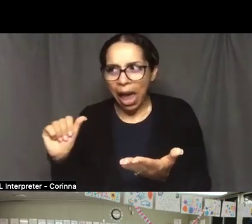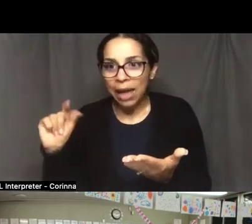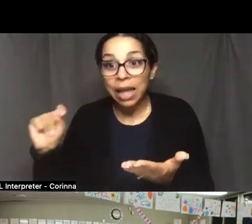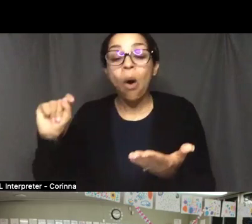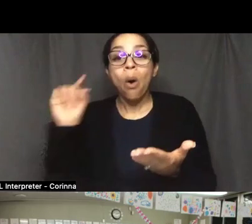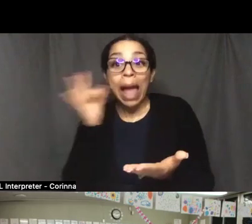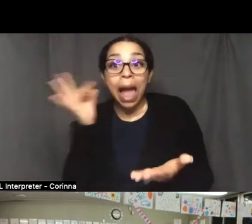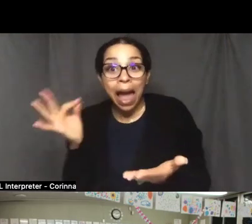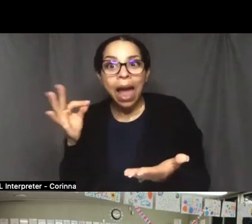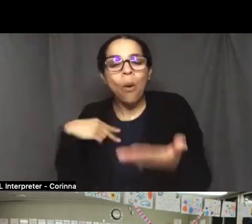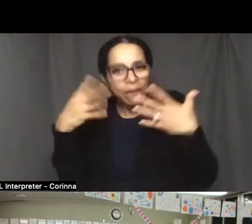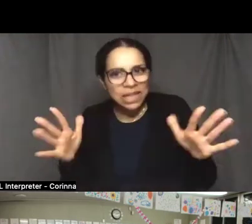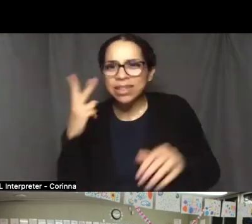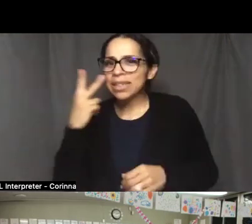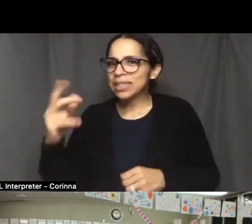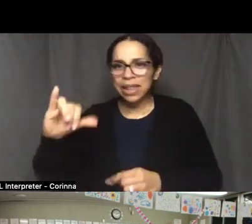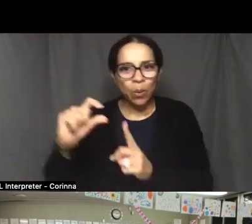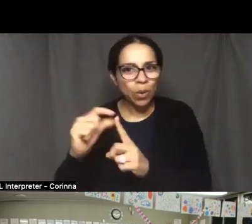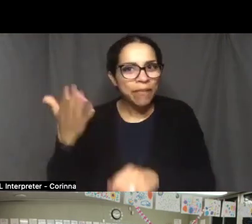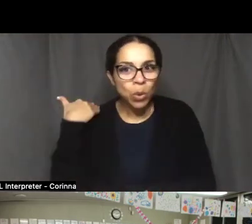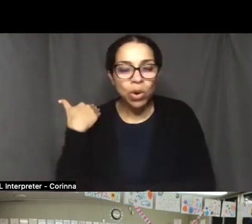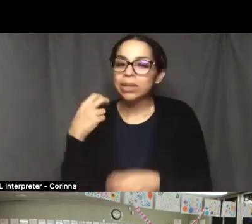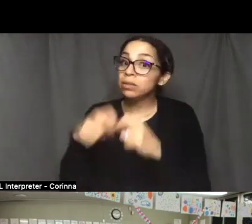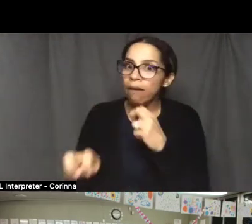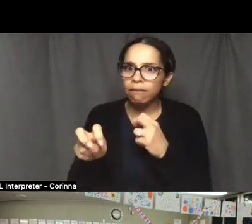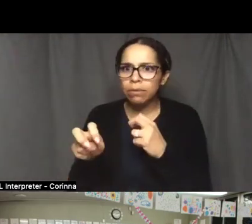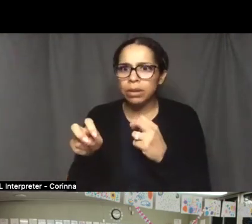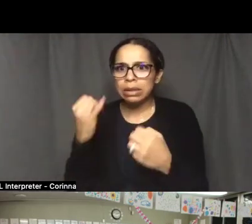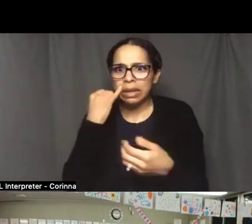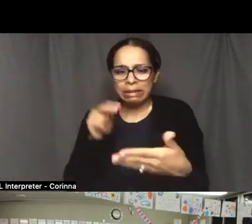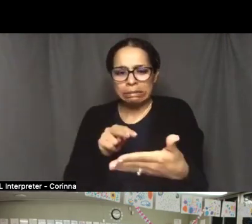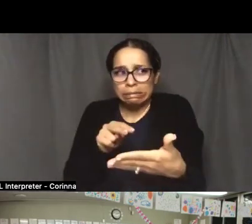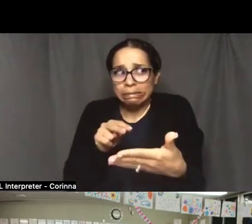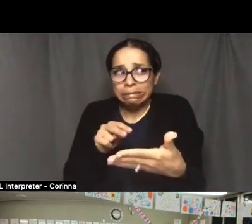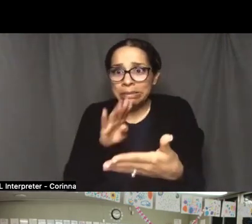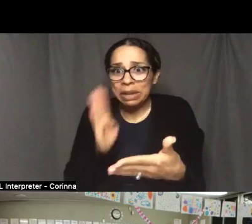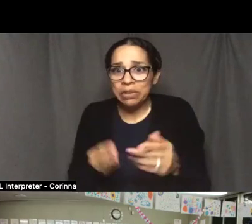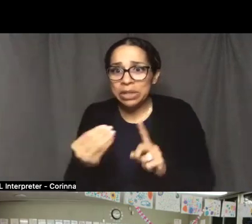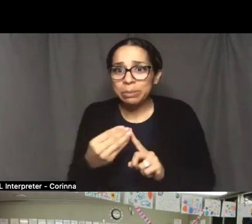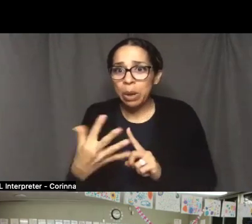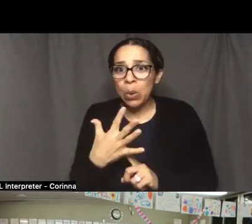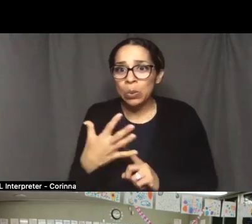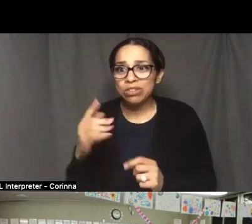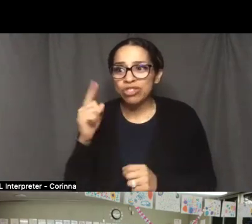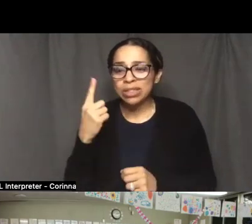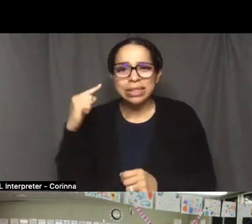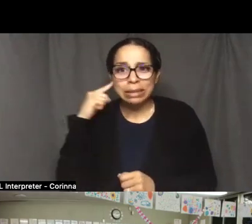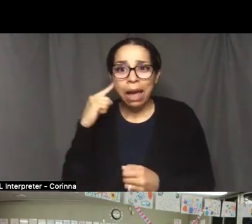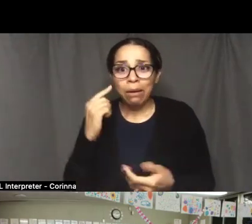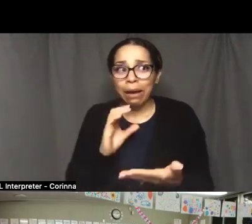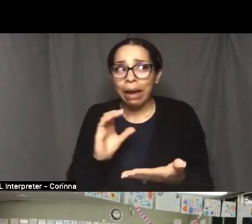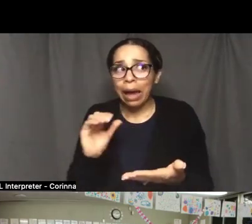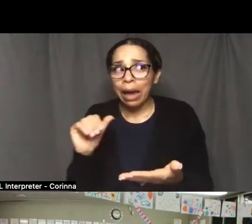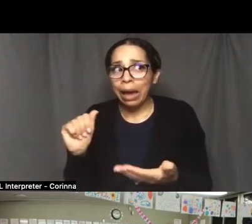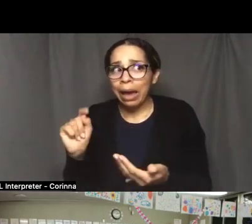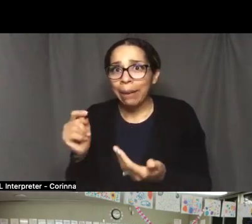It's really hard to recognize a word if you haven't been exposed to it before. Then you're just saying sounds and you might be like, well, I'm saying the